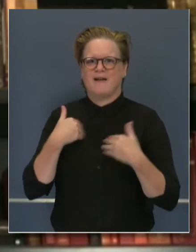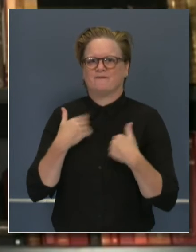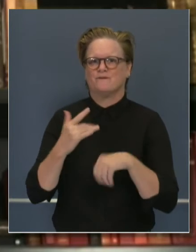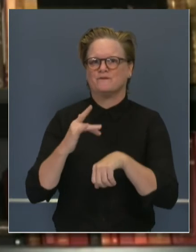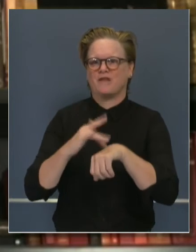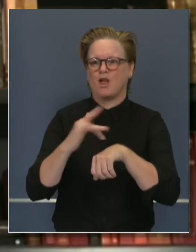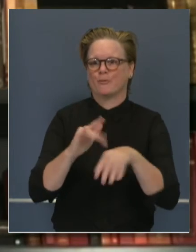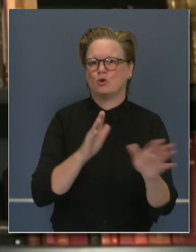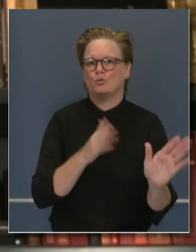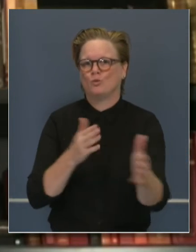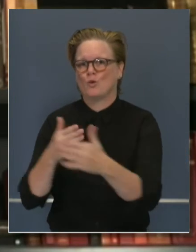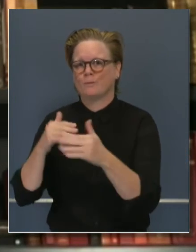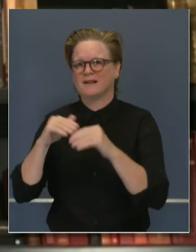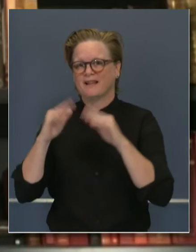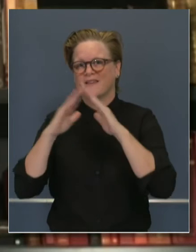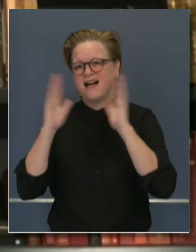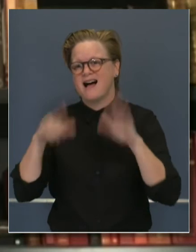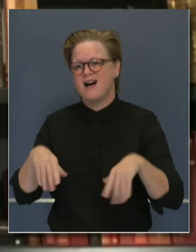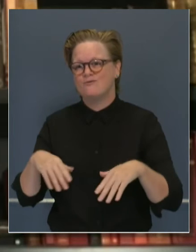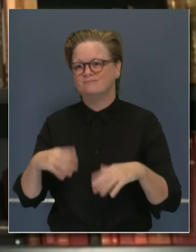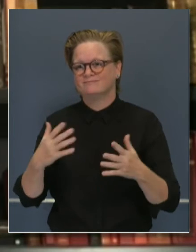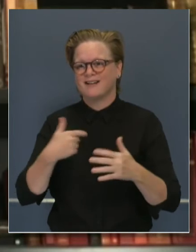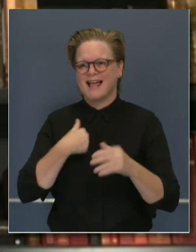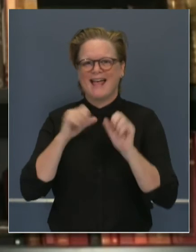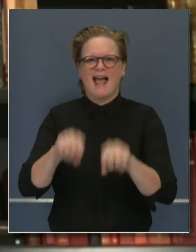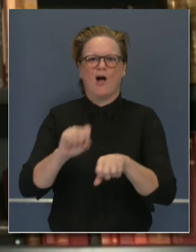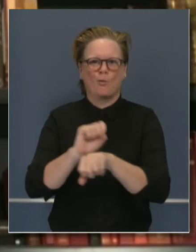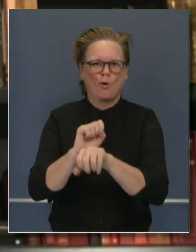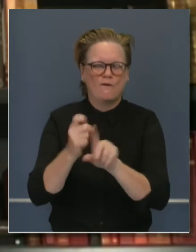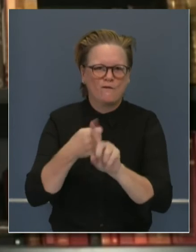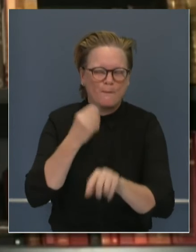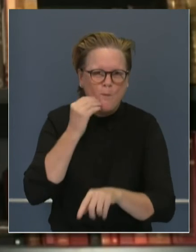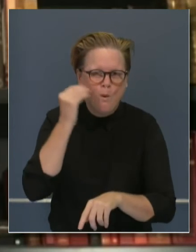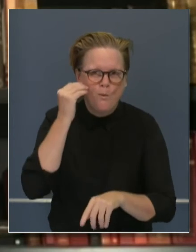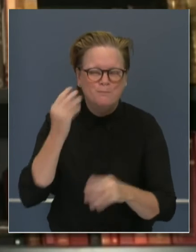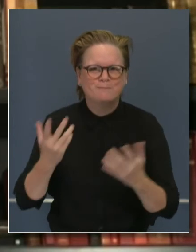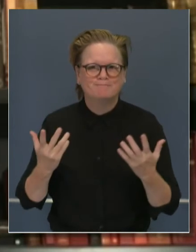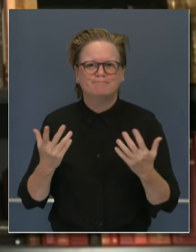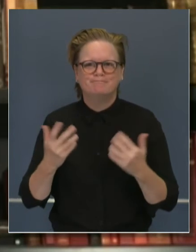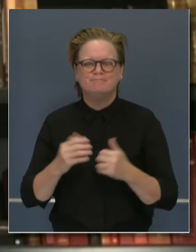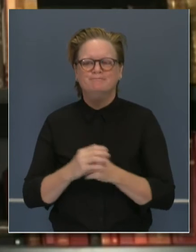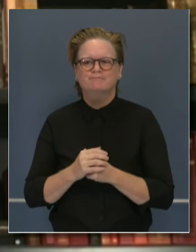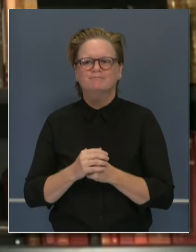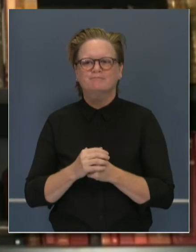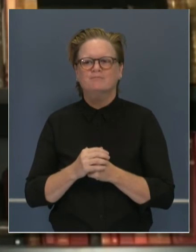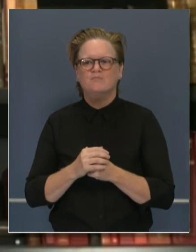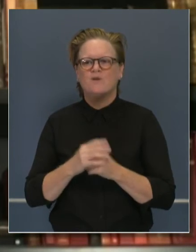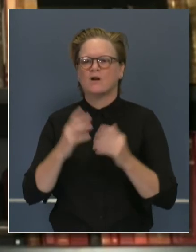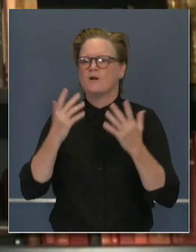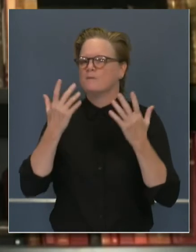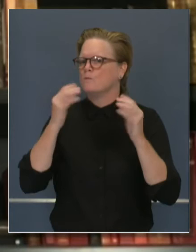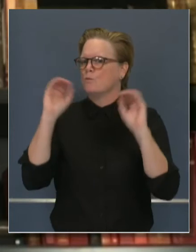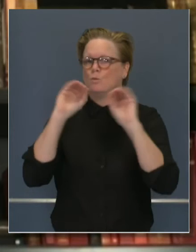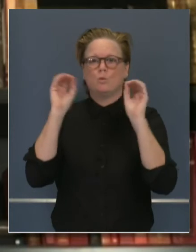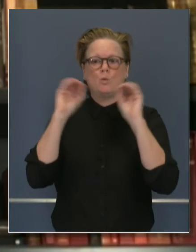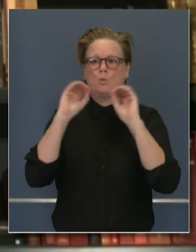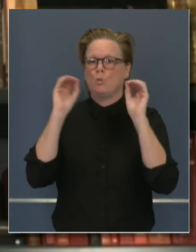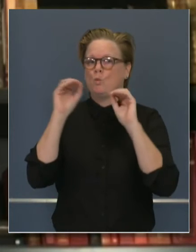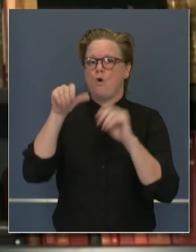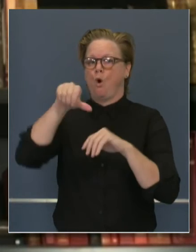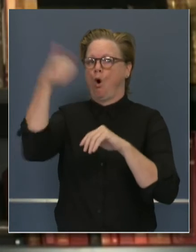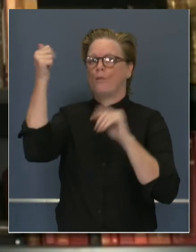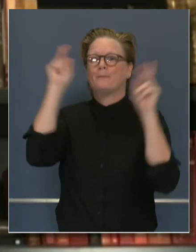doing right here. And so that's number one. Number two, no one else is in the household. We have